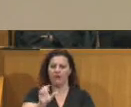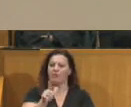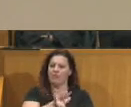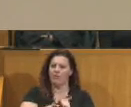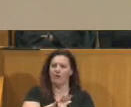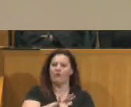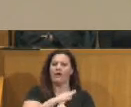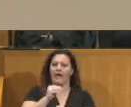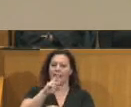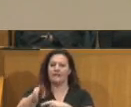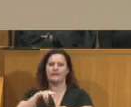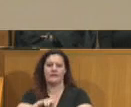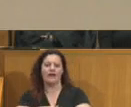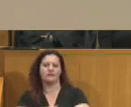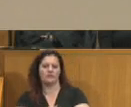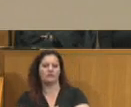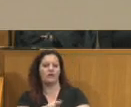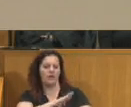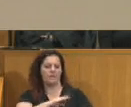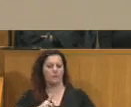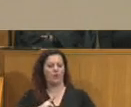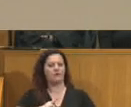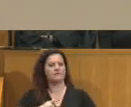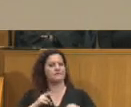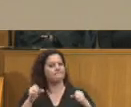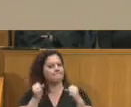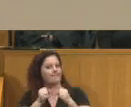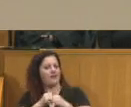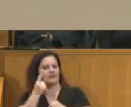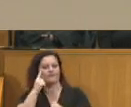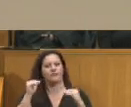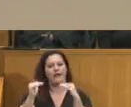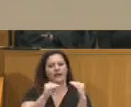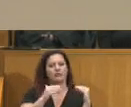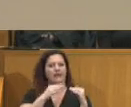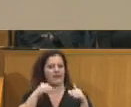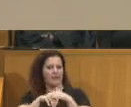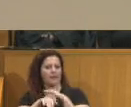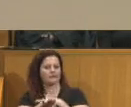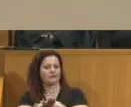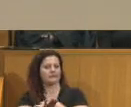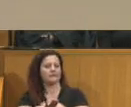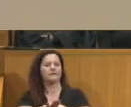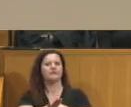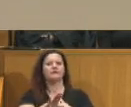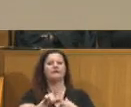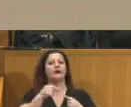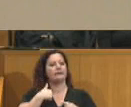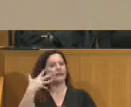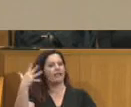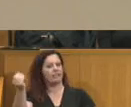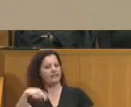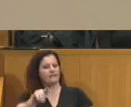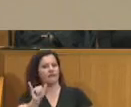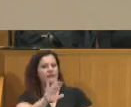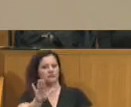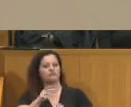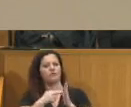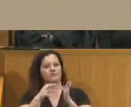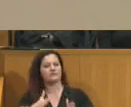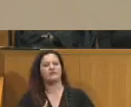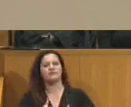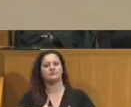tough, yet overwhelmingly greater days outweighed those. As your representative for District 3, we created the